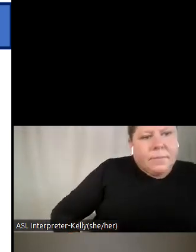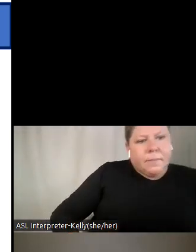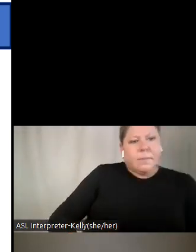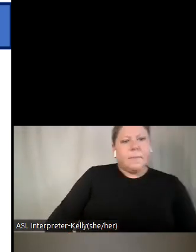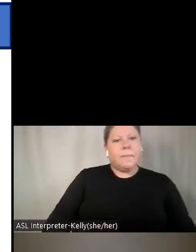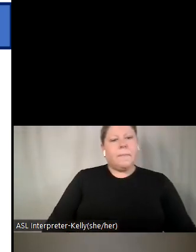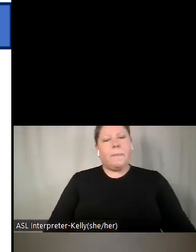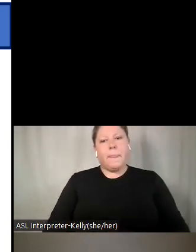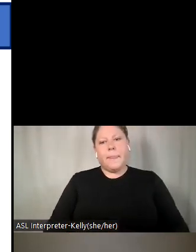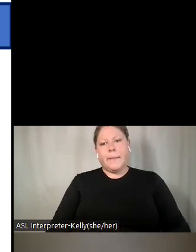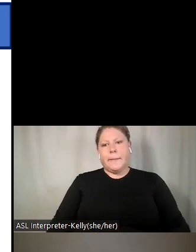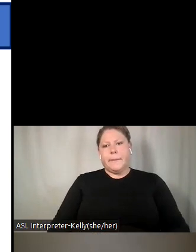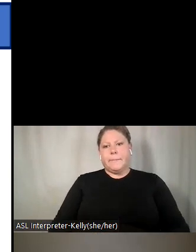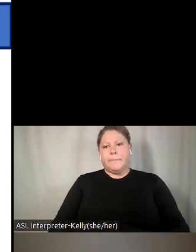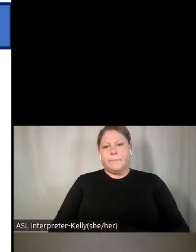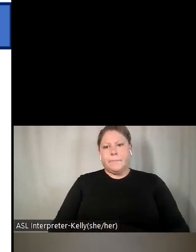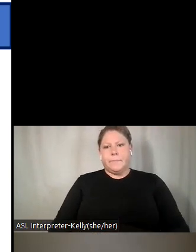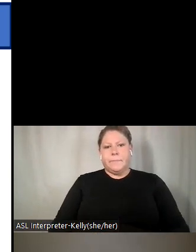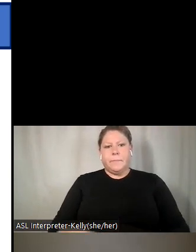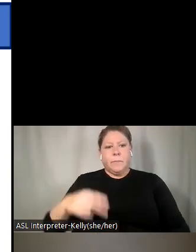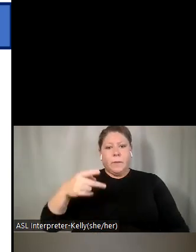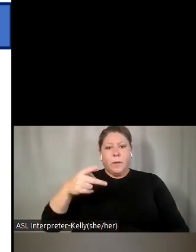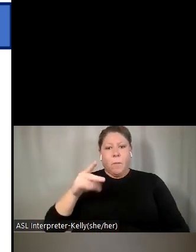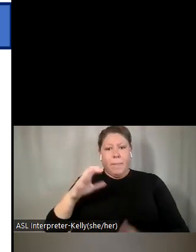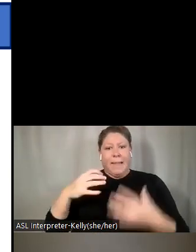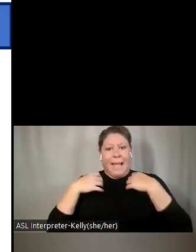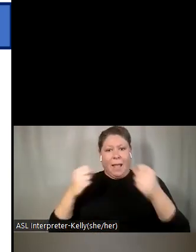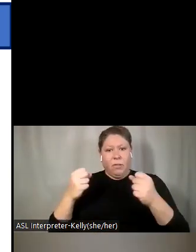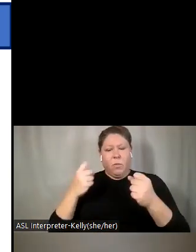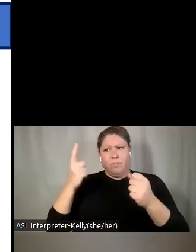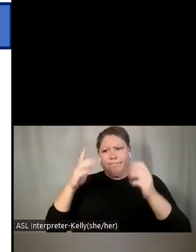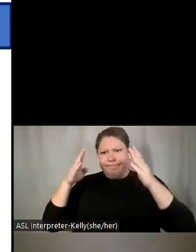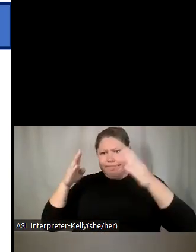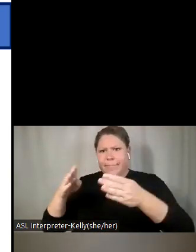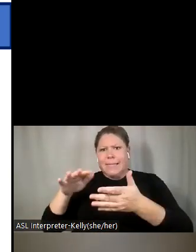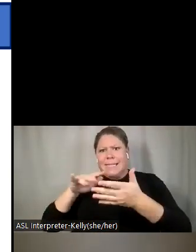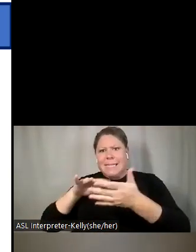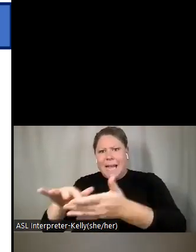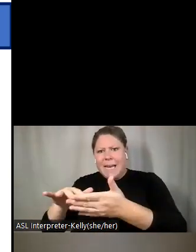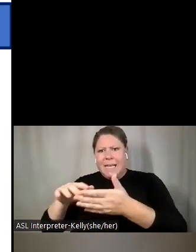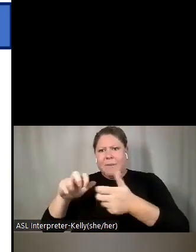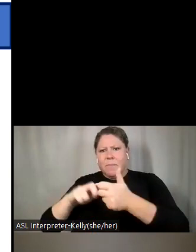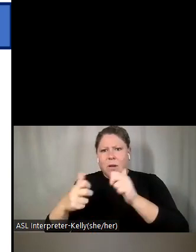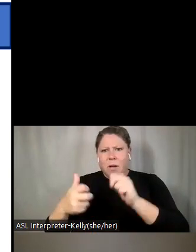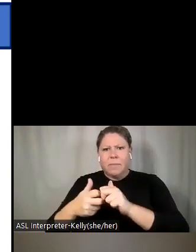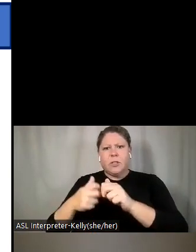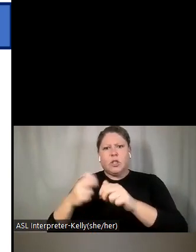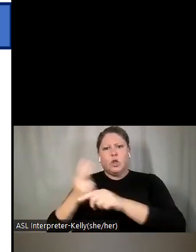health, we're very good at approaching population health outcomes and studying a problem and using a scientific